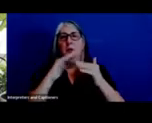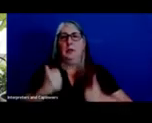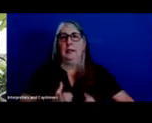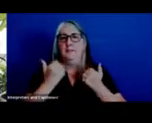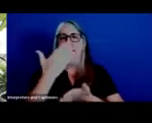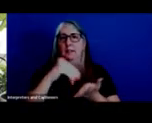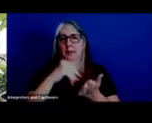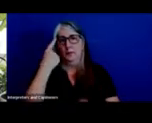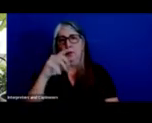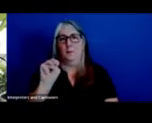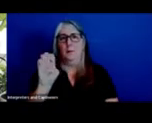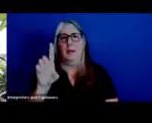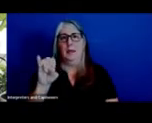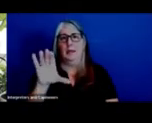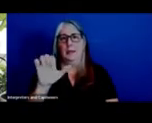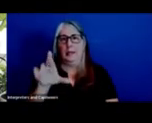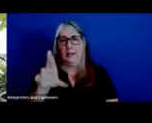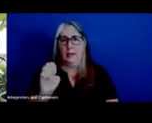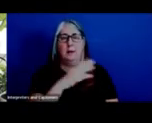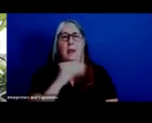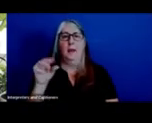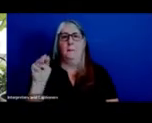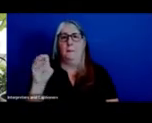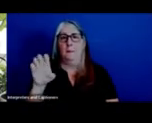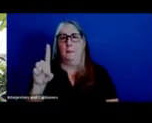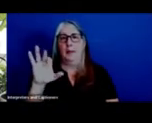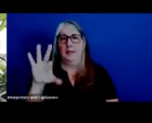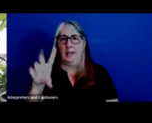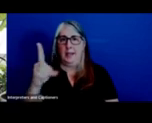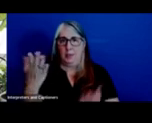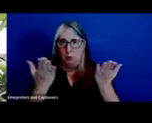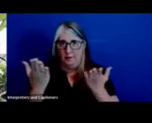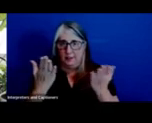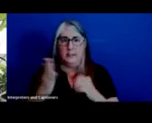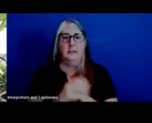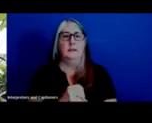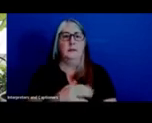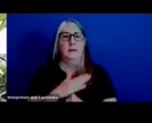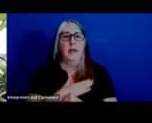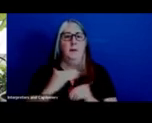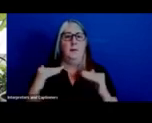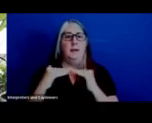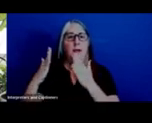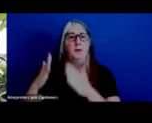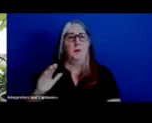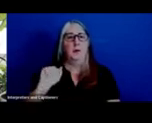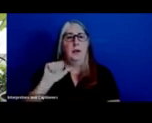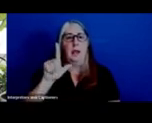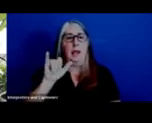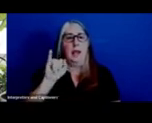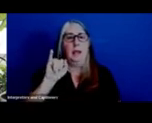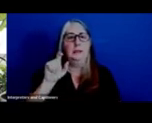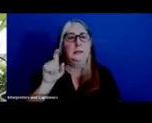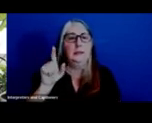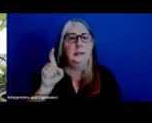and Medicaid Services. My counterpart, Alex Bernardi, co-directs NCAPPS with